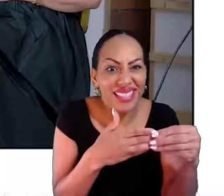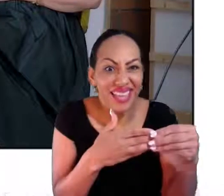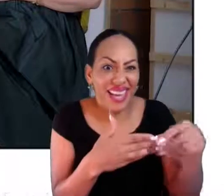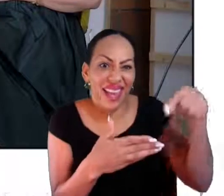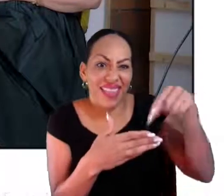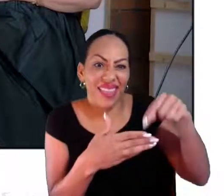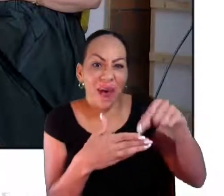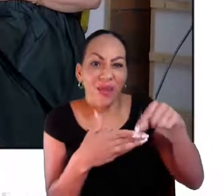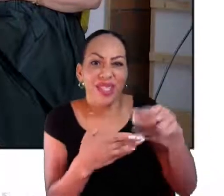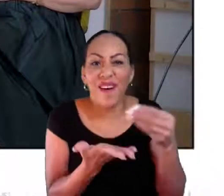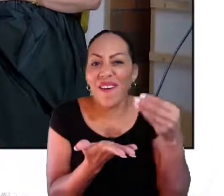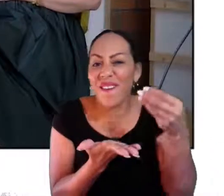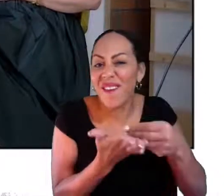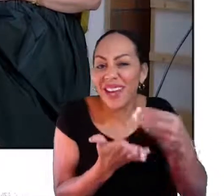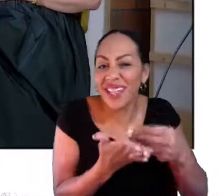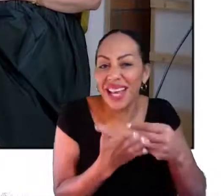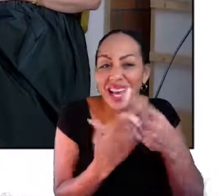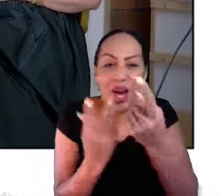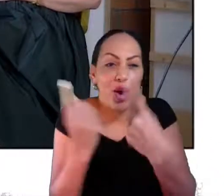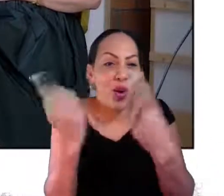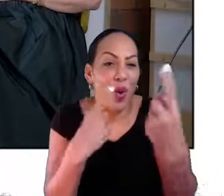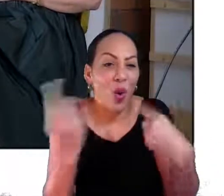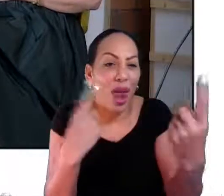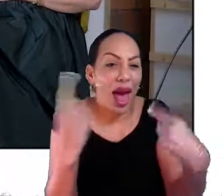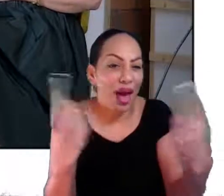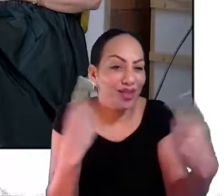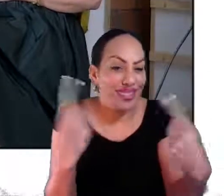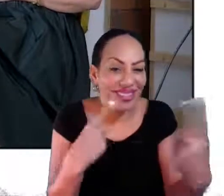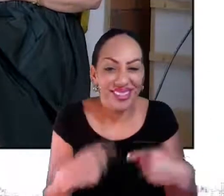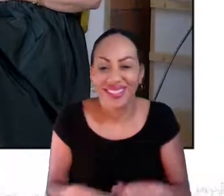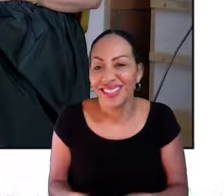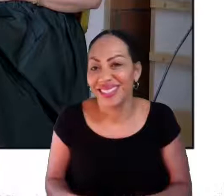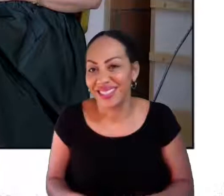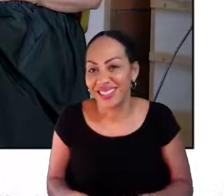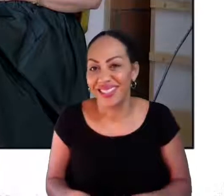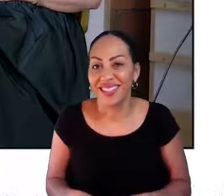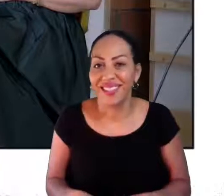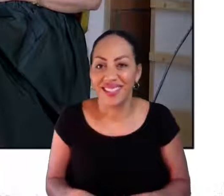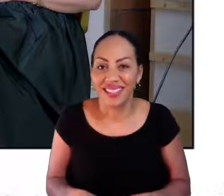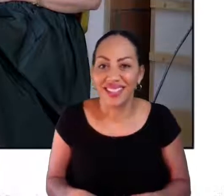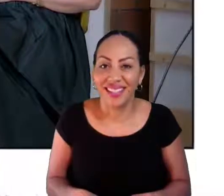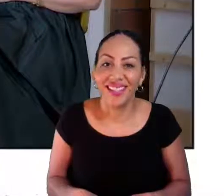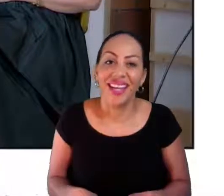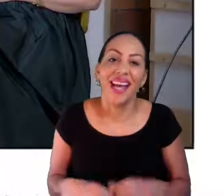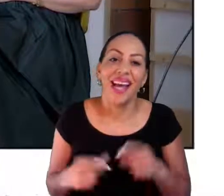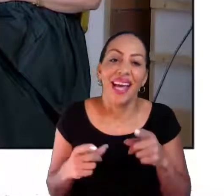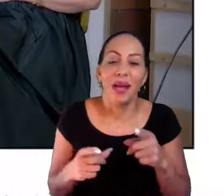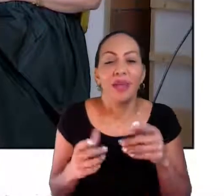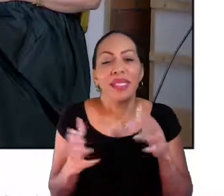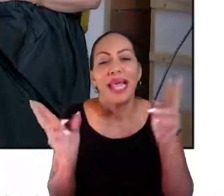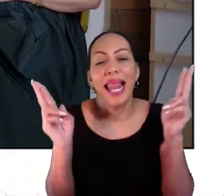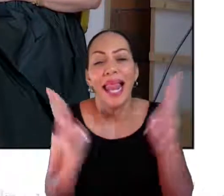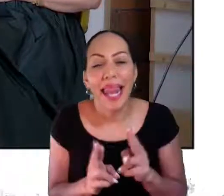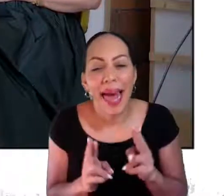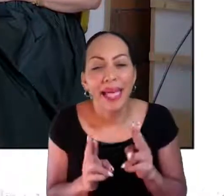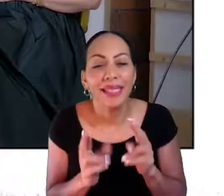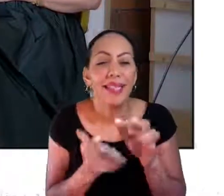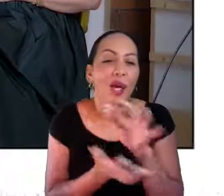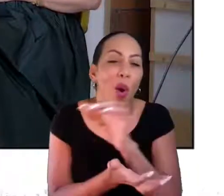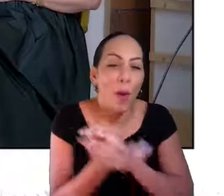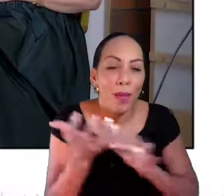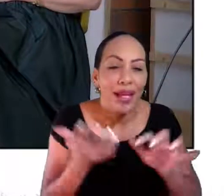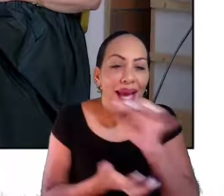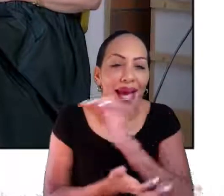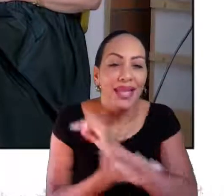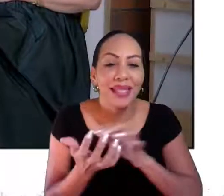out. It was ongoing, it was outside. Yes, yeah. It had a lot less of those hoops to jump through. It's about removal of hoops, and kind